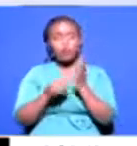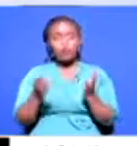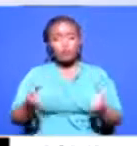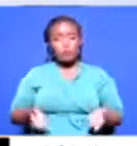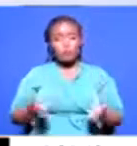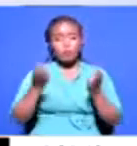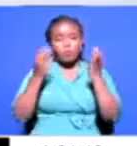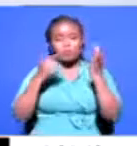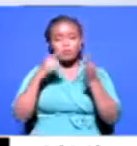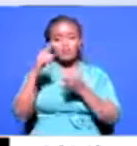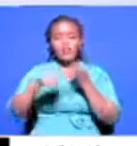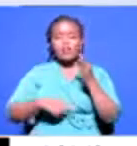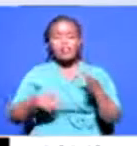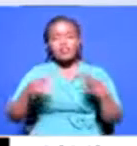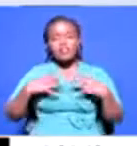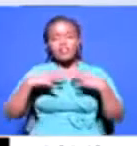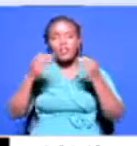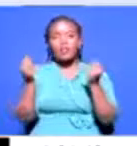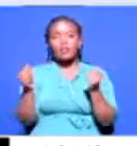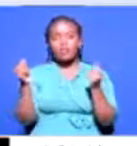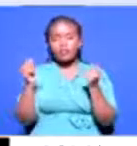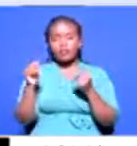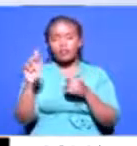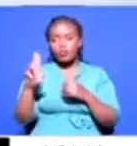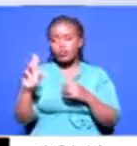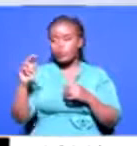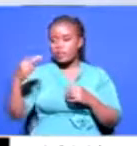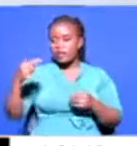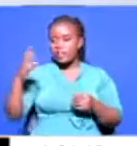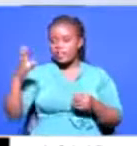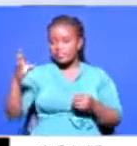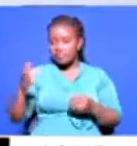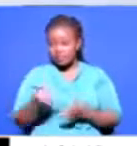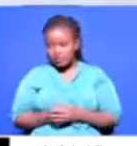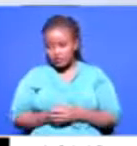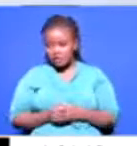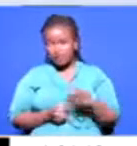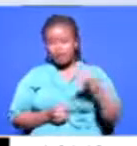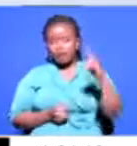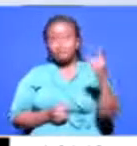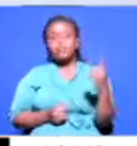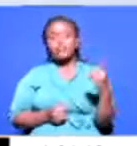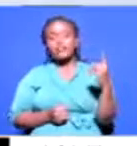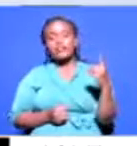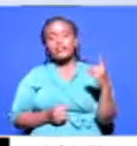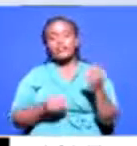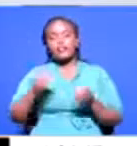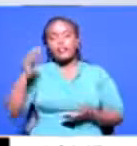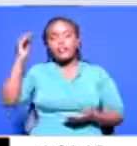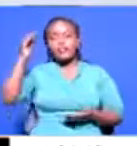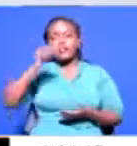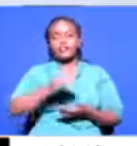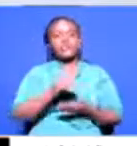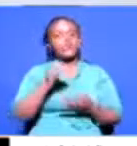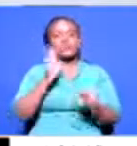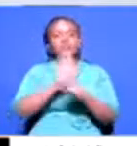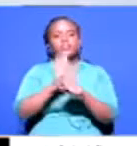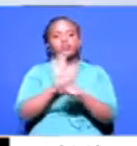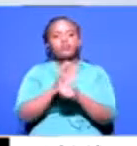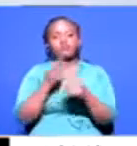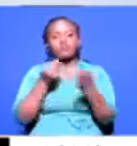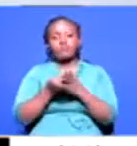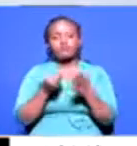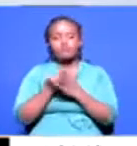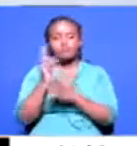healthcare financing principles of USC. First, reduced out-of-pocket expenditure.